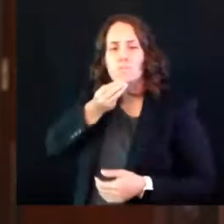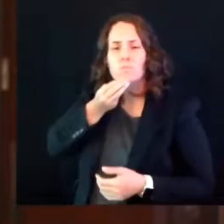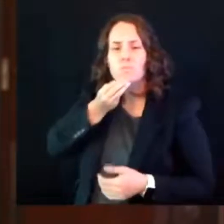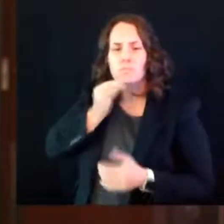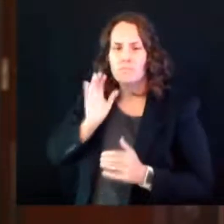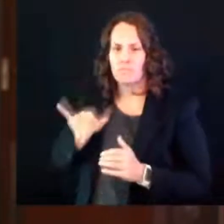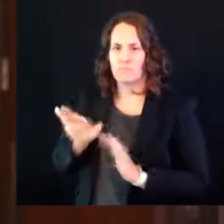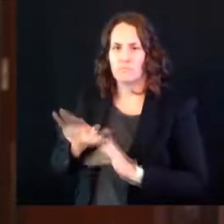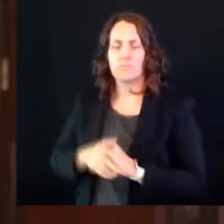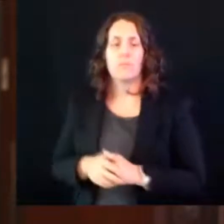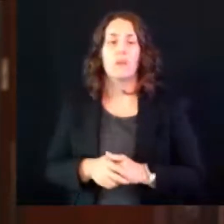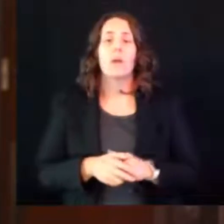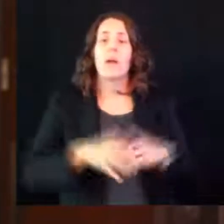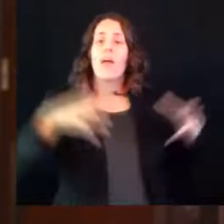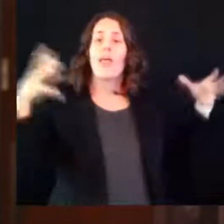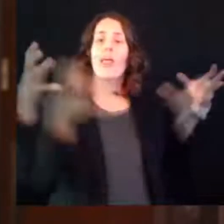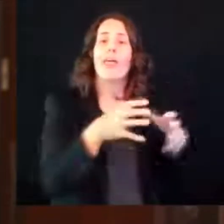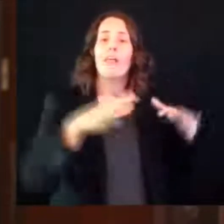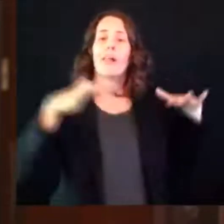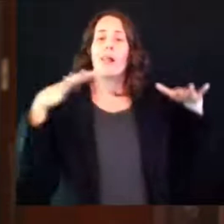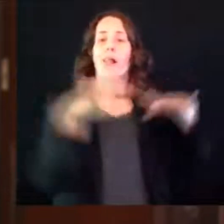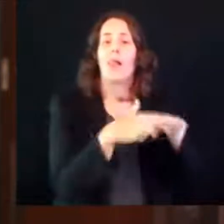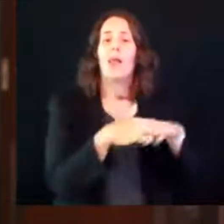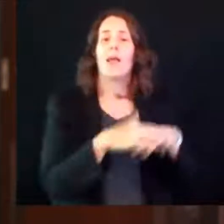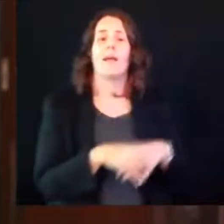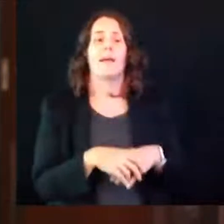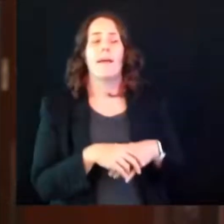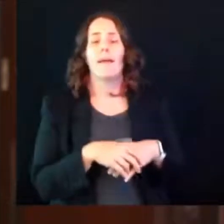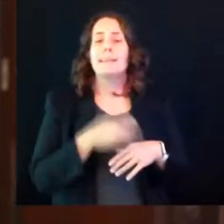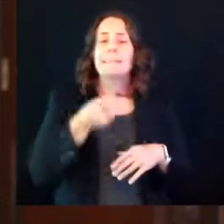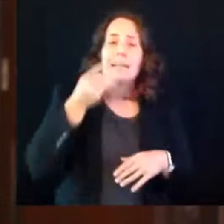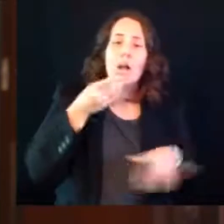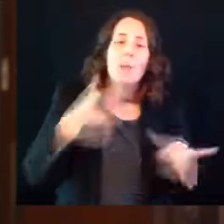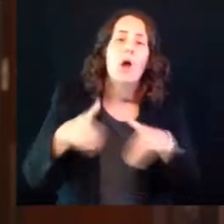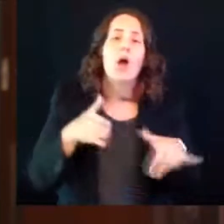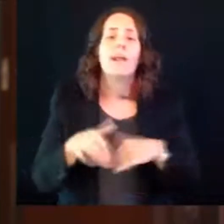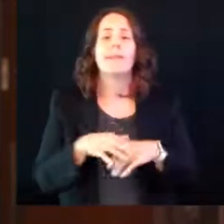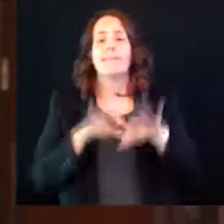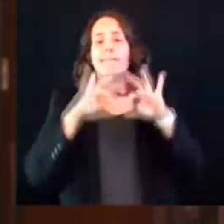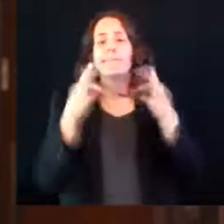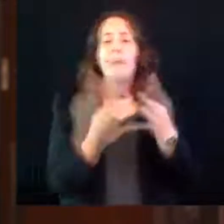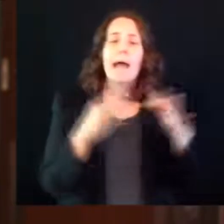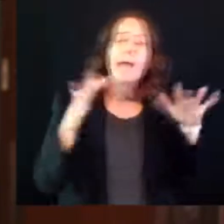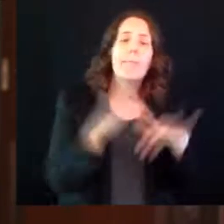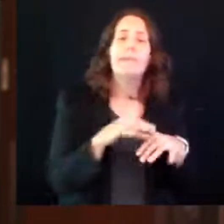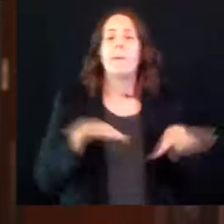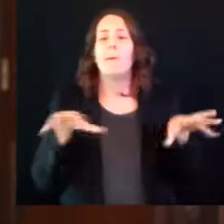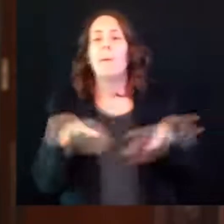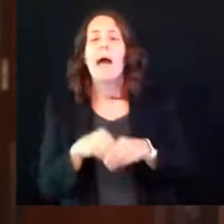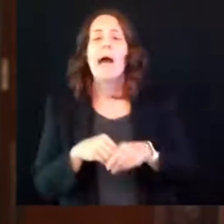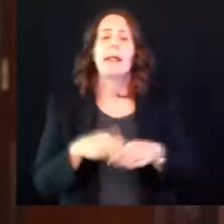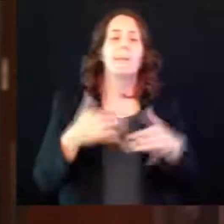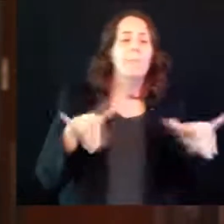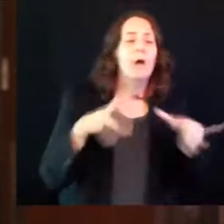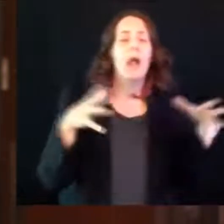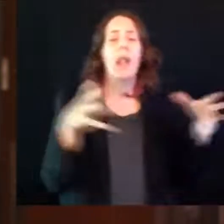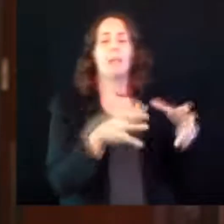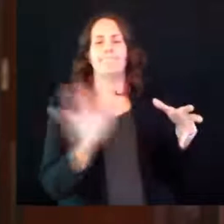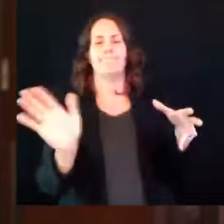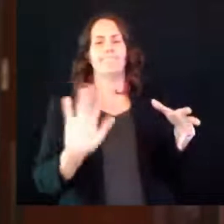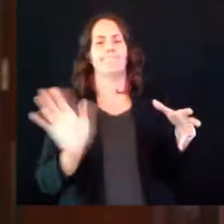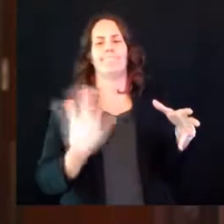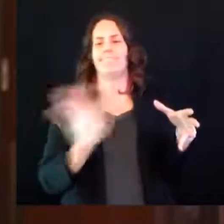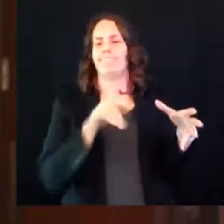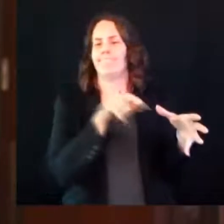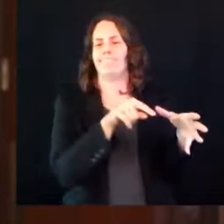neighbors, weddings, and other events with folks outside your immediate household. This is one of those rare occasions where staying